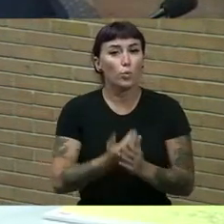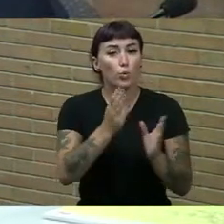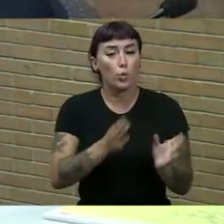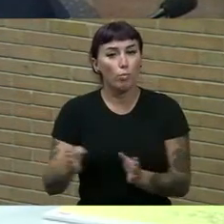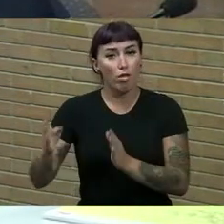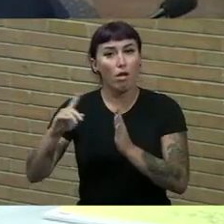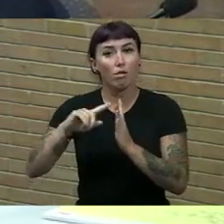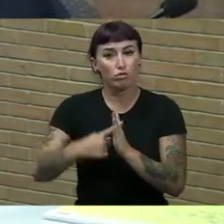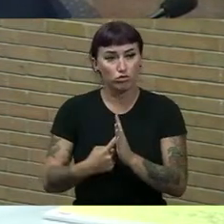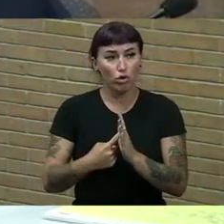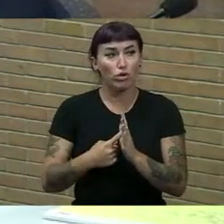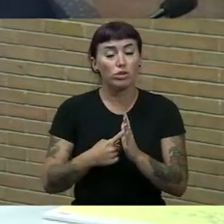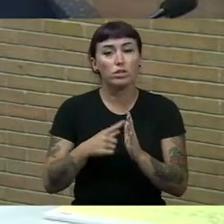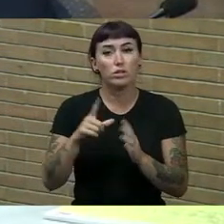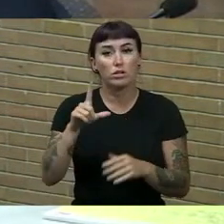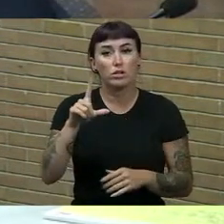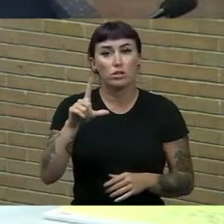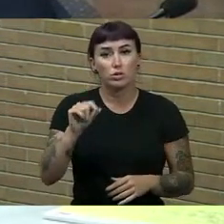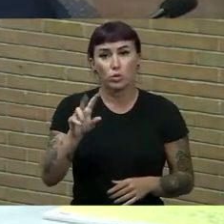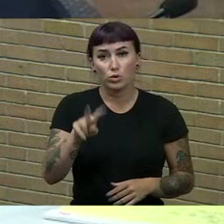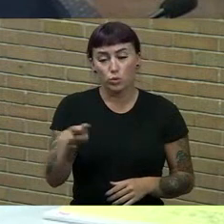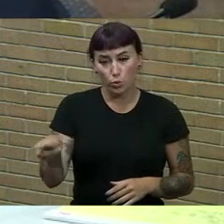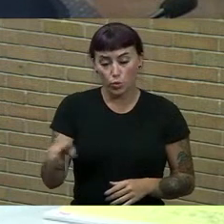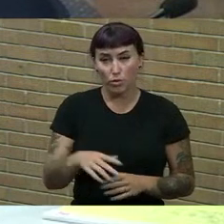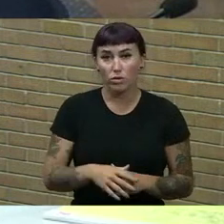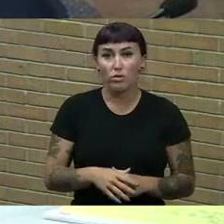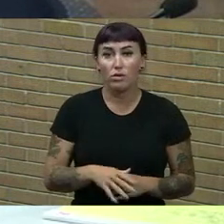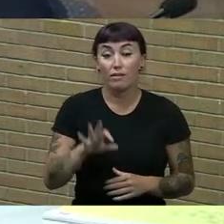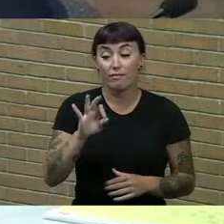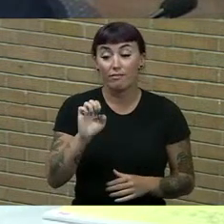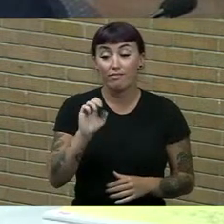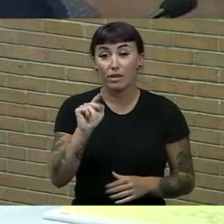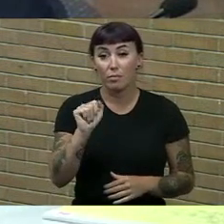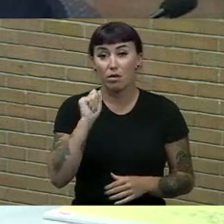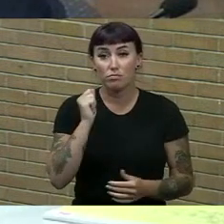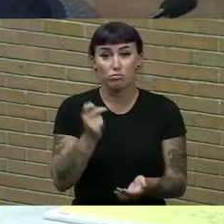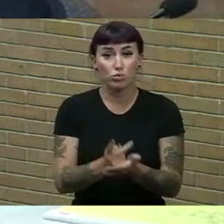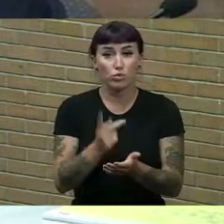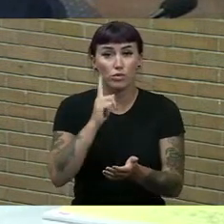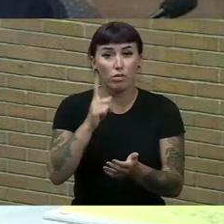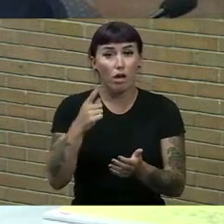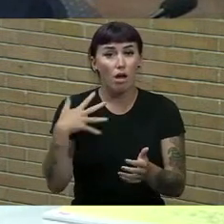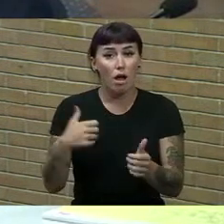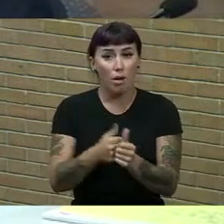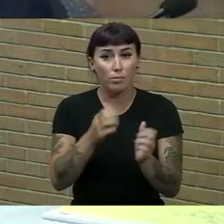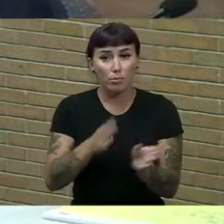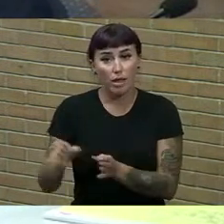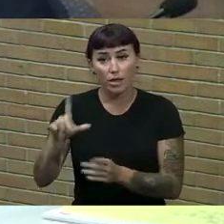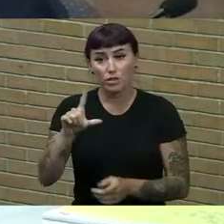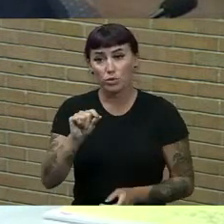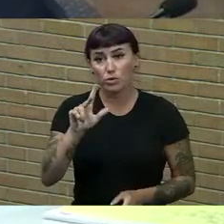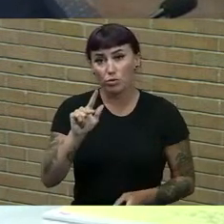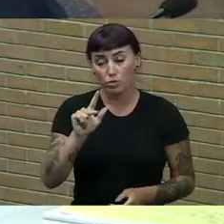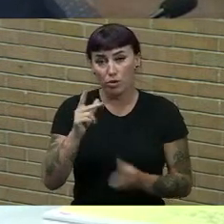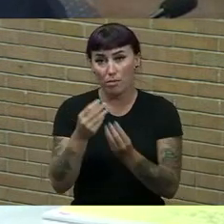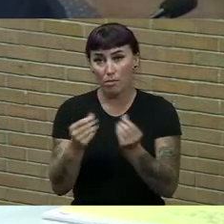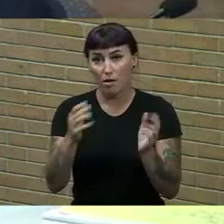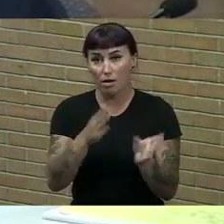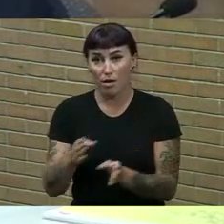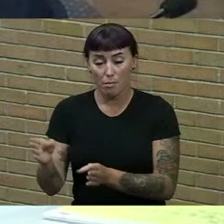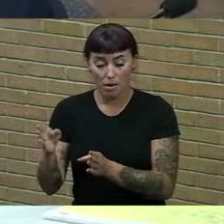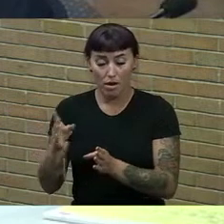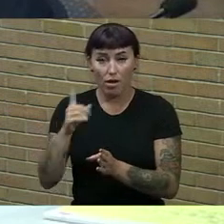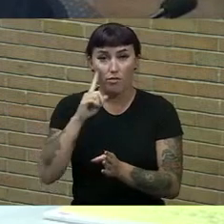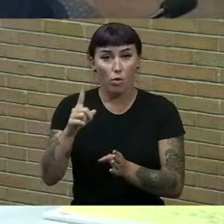in 22, and FEMA has since approved the updated plan, the 2023 hazard mitigation plan, pursuant to